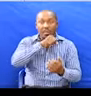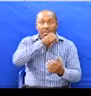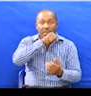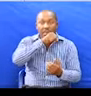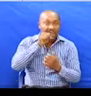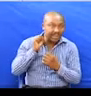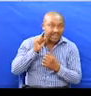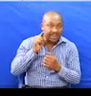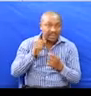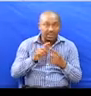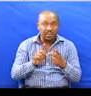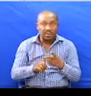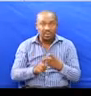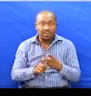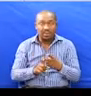from peas,